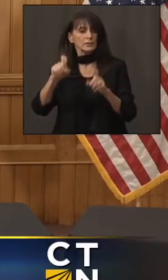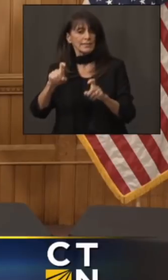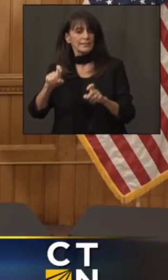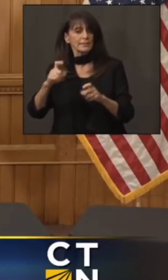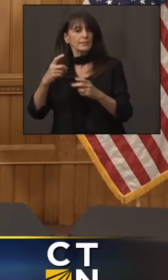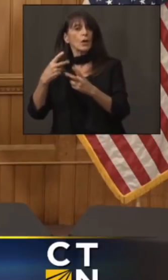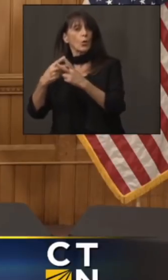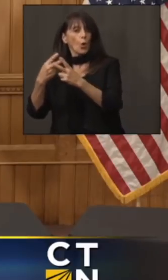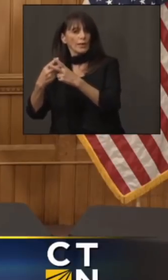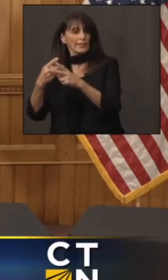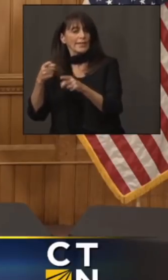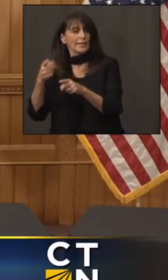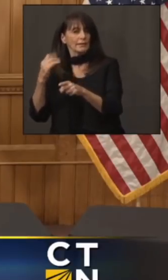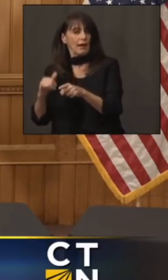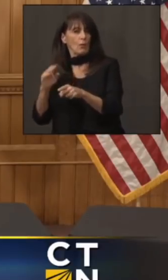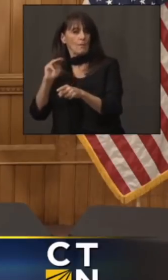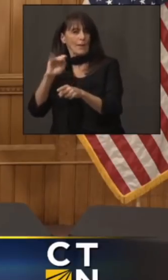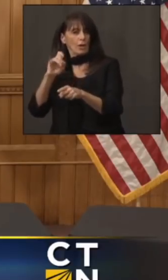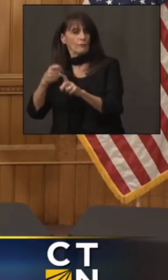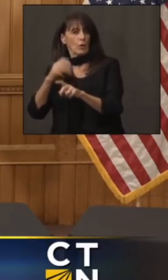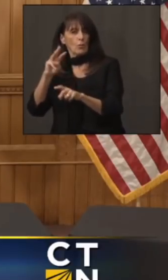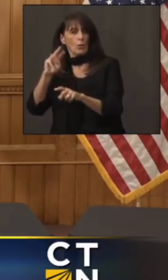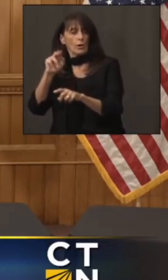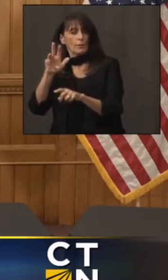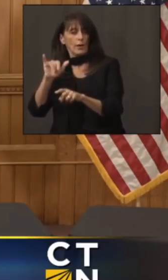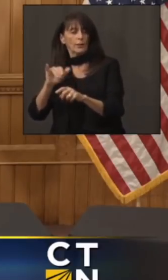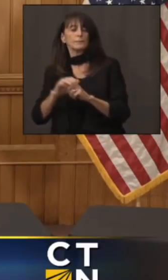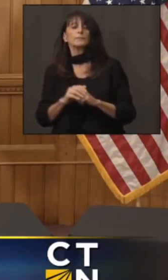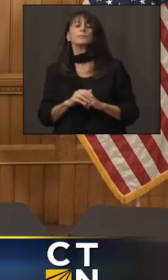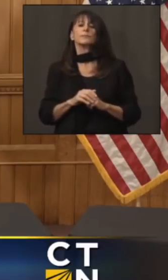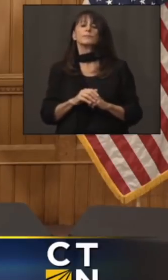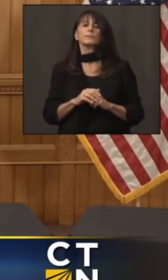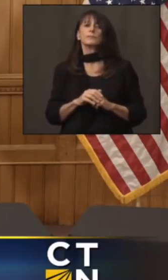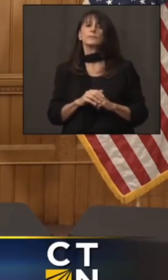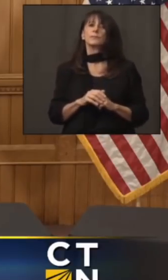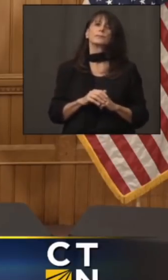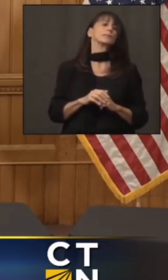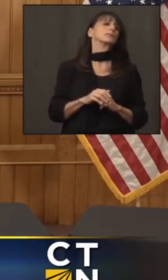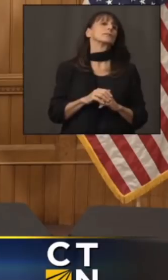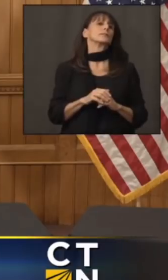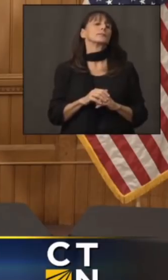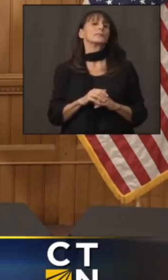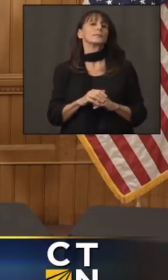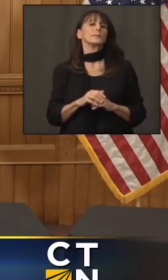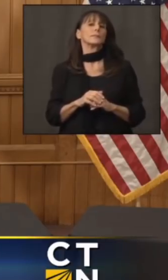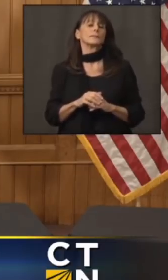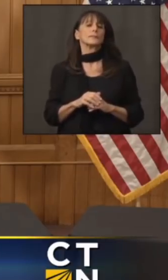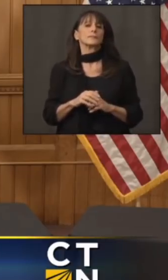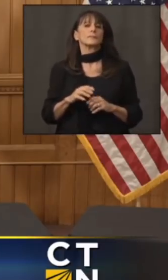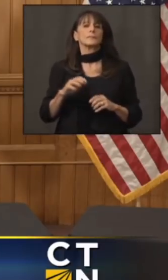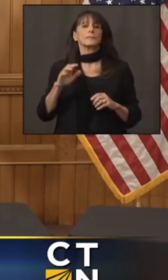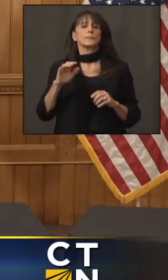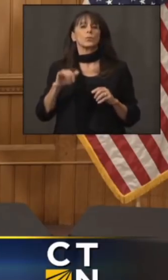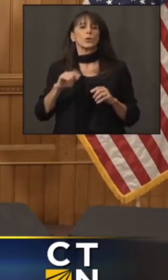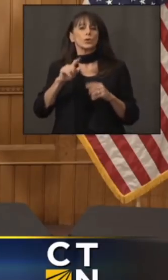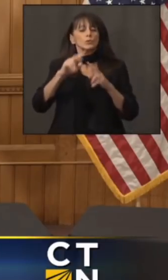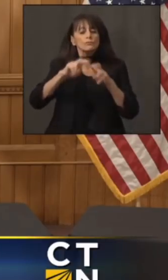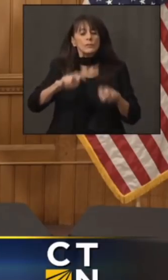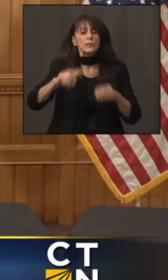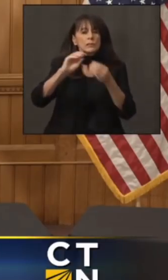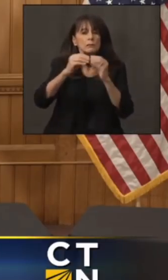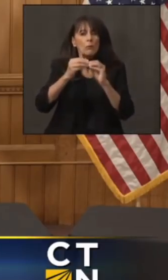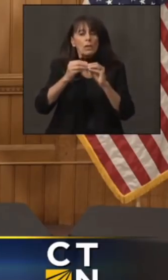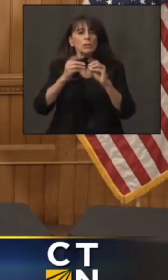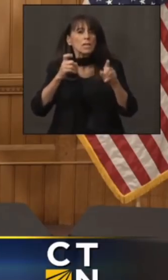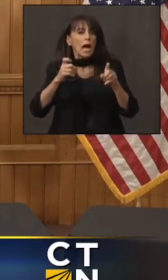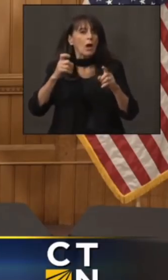quarantine. Since August, the case rate per 100,000 crossed the 2,000